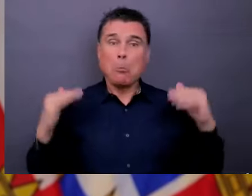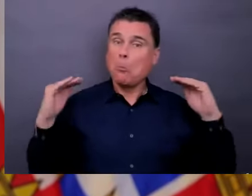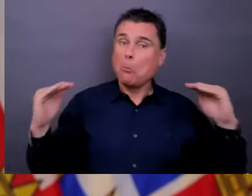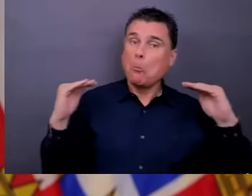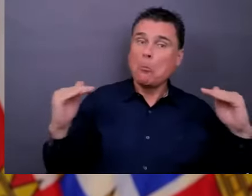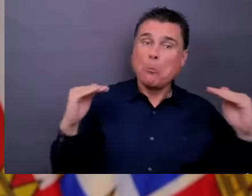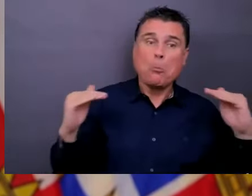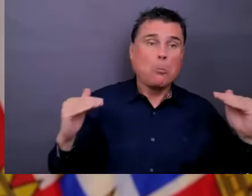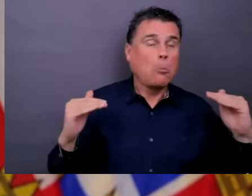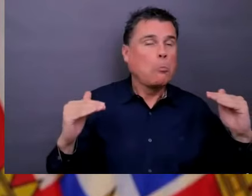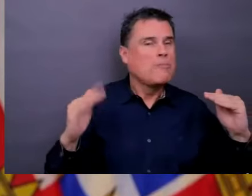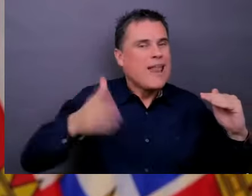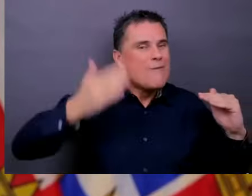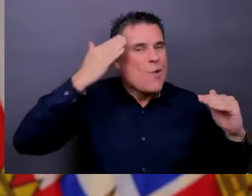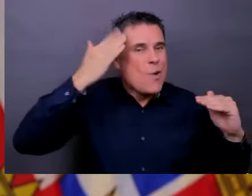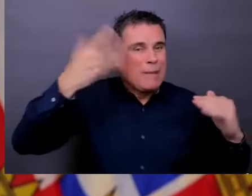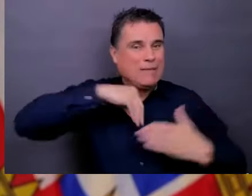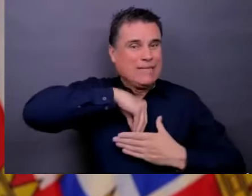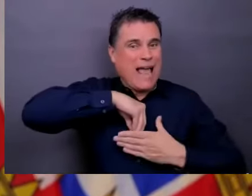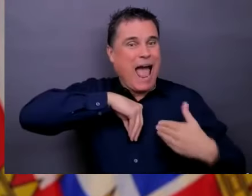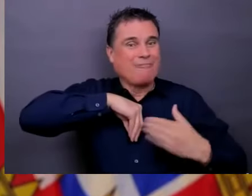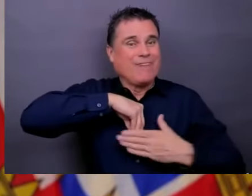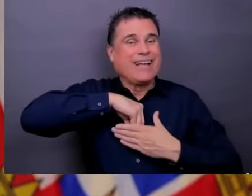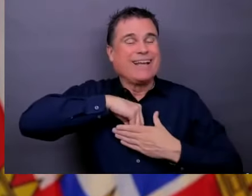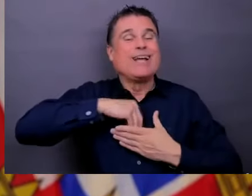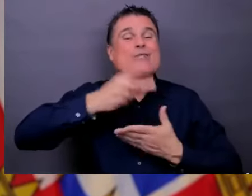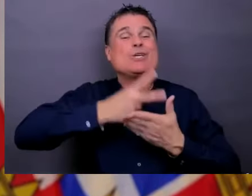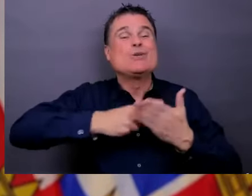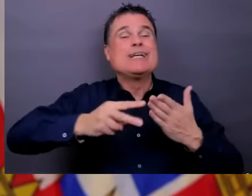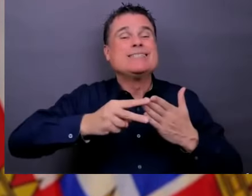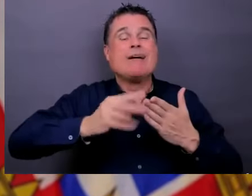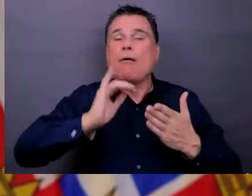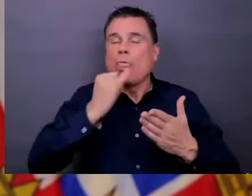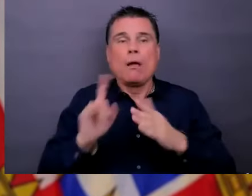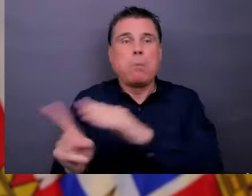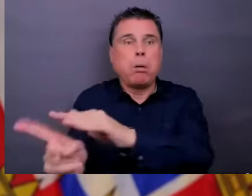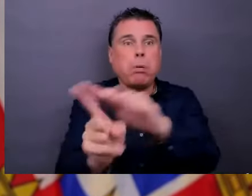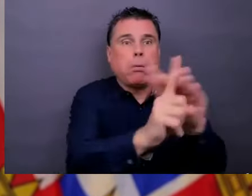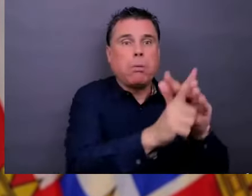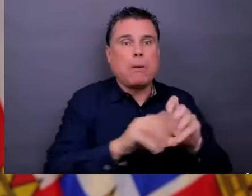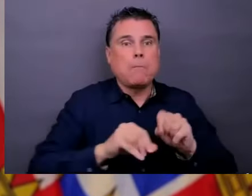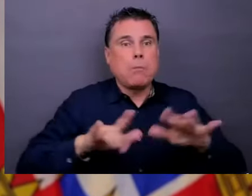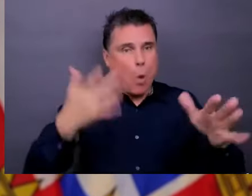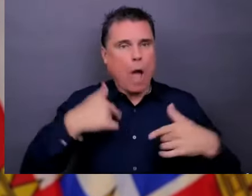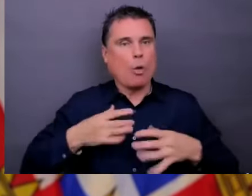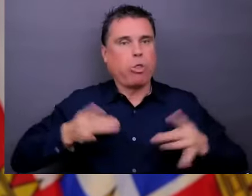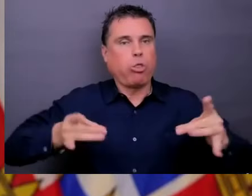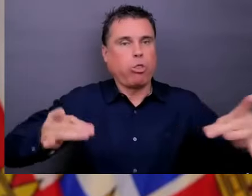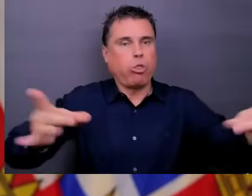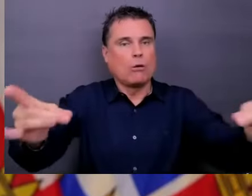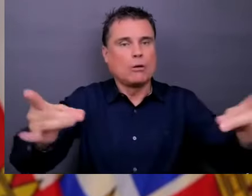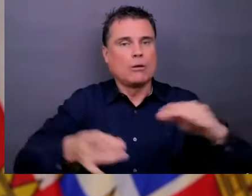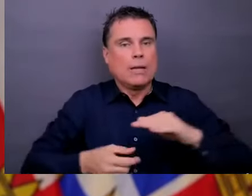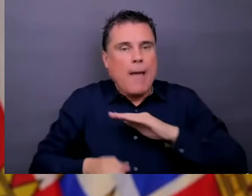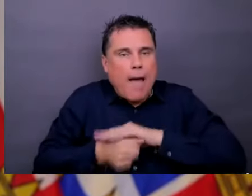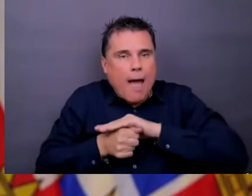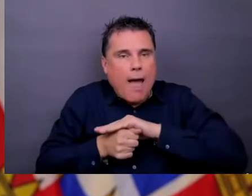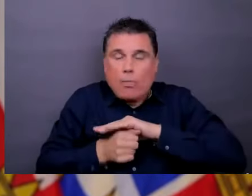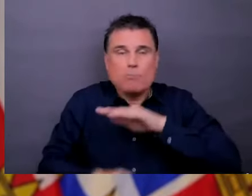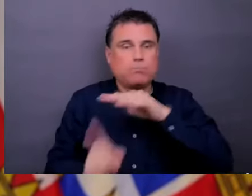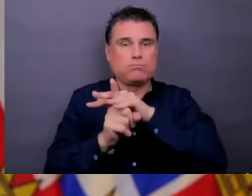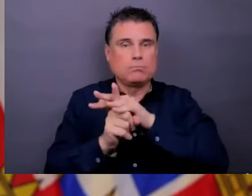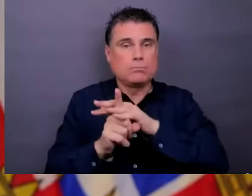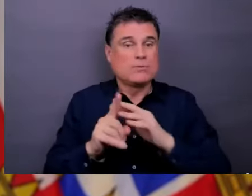If you have symptoms of COVID-19, you must stay home to stay away from others and arrange to get